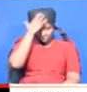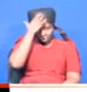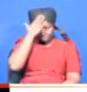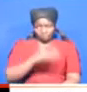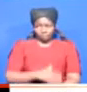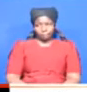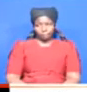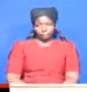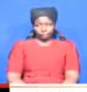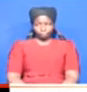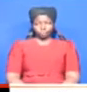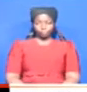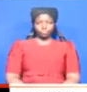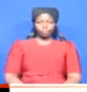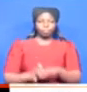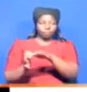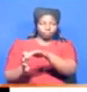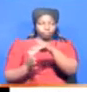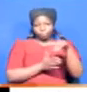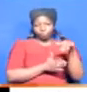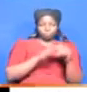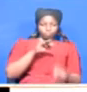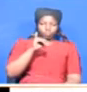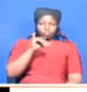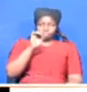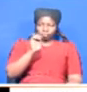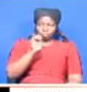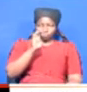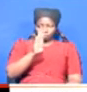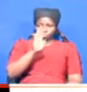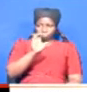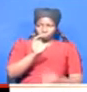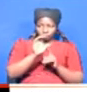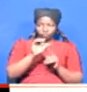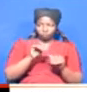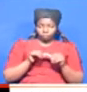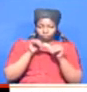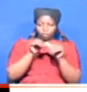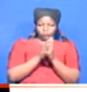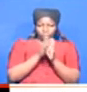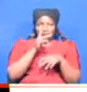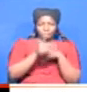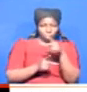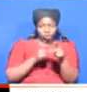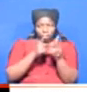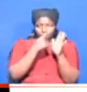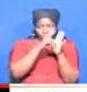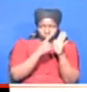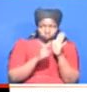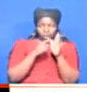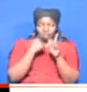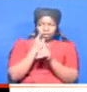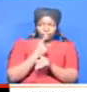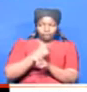The Independent Electoral and Boundaries Commission, IEBC, continued with the process of clearing various aspirants across the